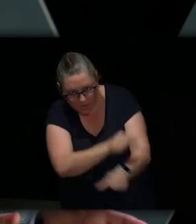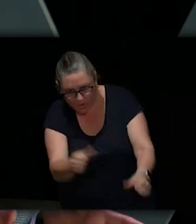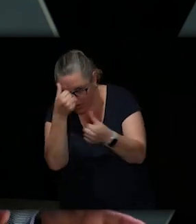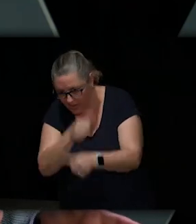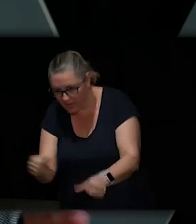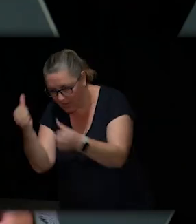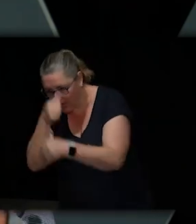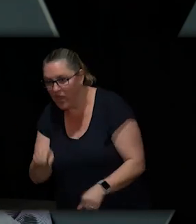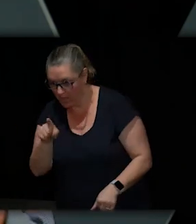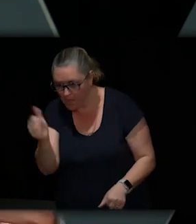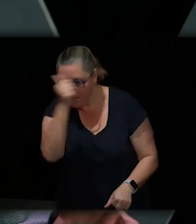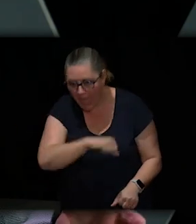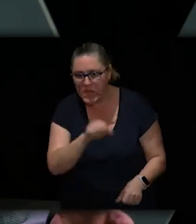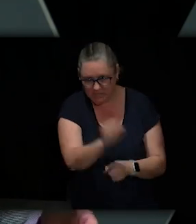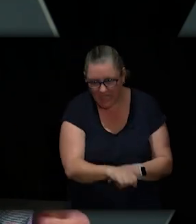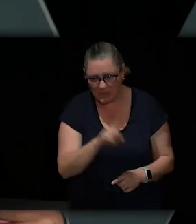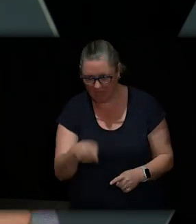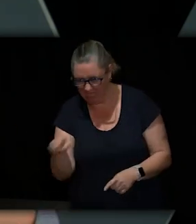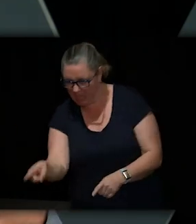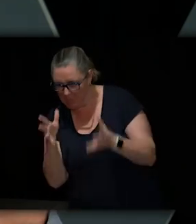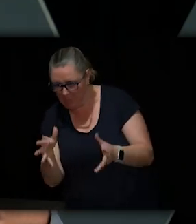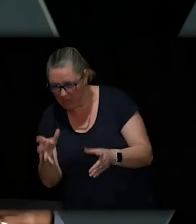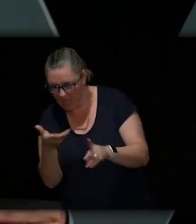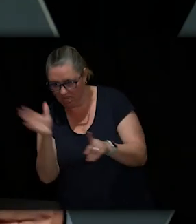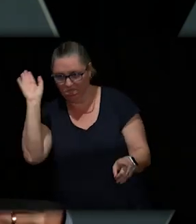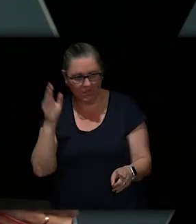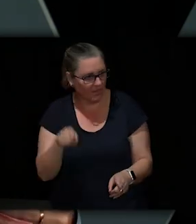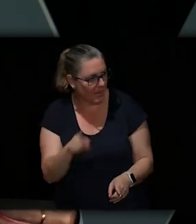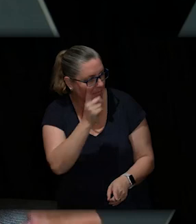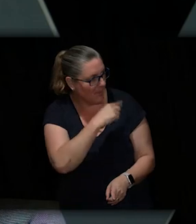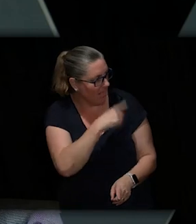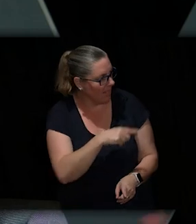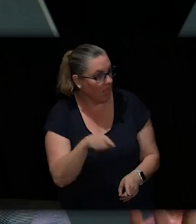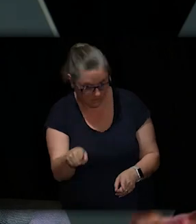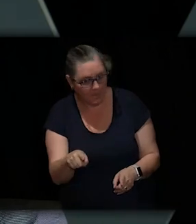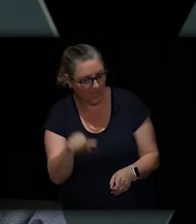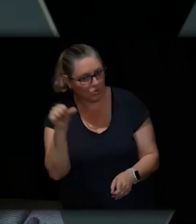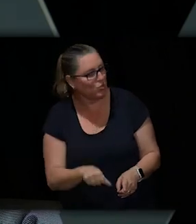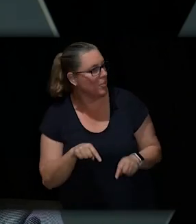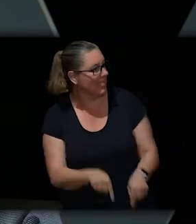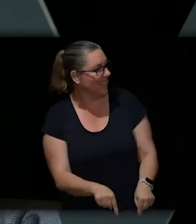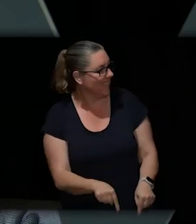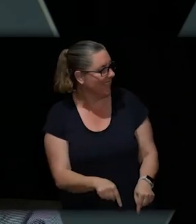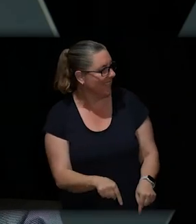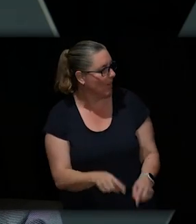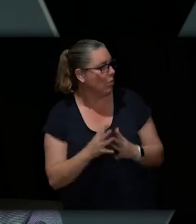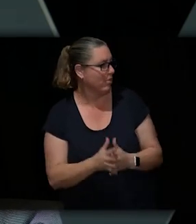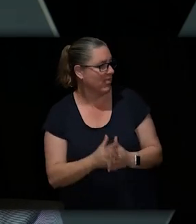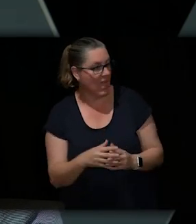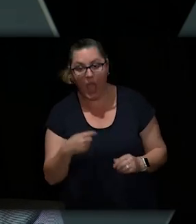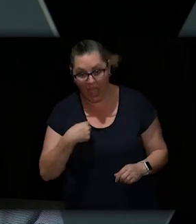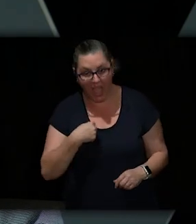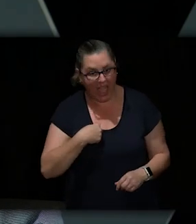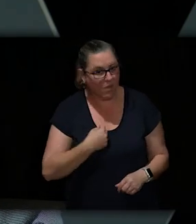super smart in some ways, but they're also weird and eccentric, but it doesn't make them any less worthy of being there. So yeah, I was winging it, and I think most people were.